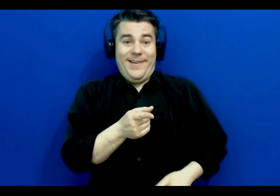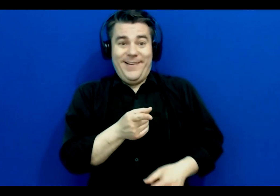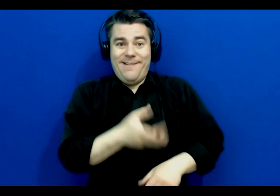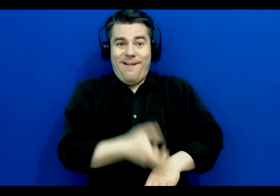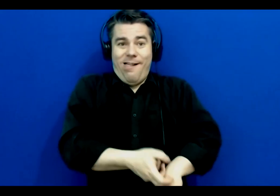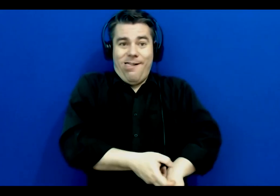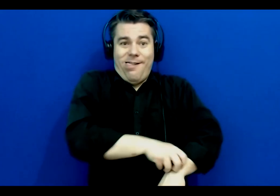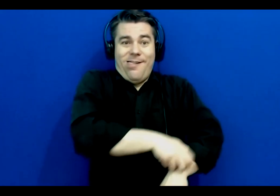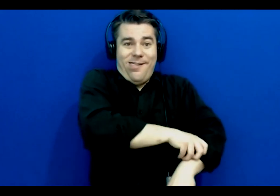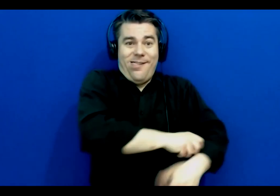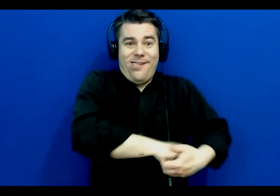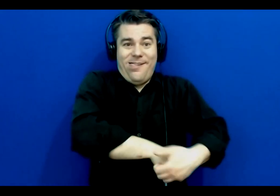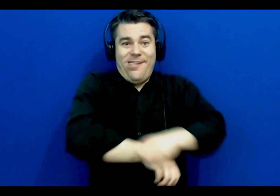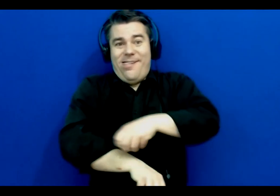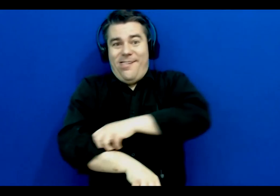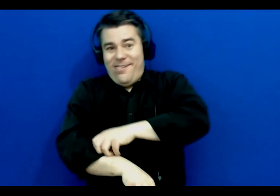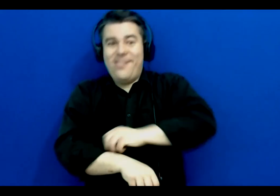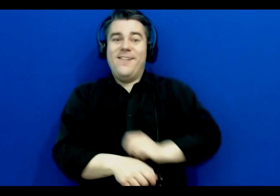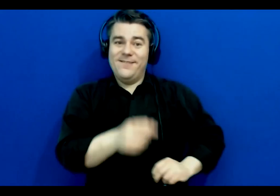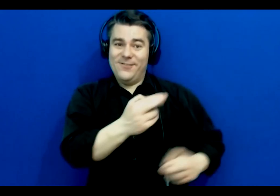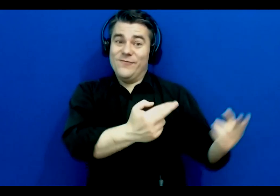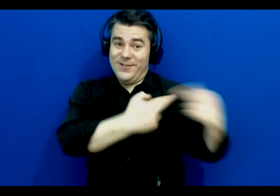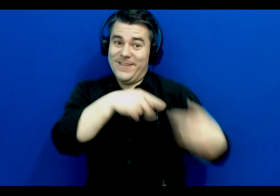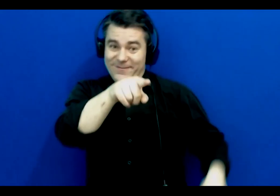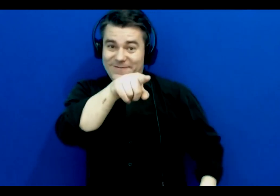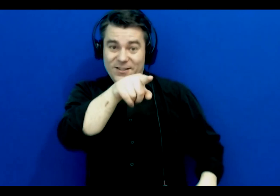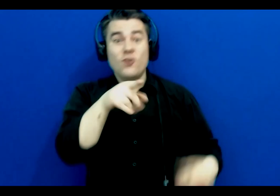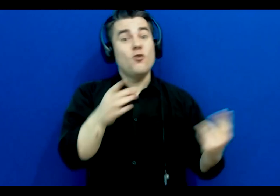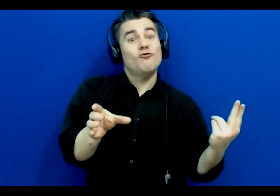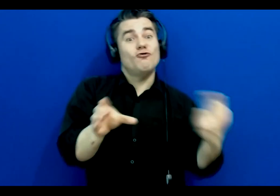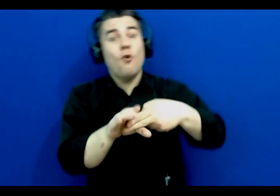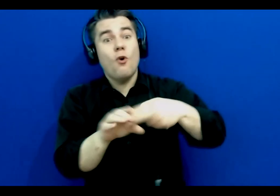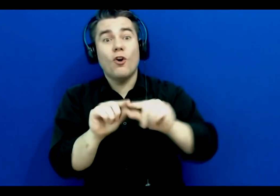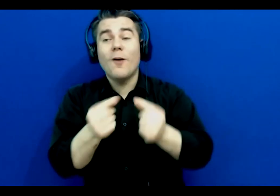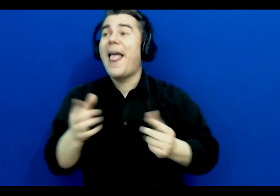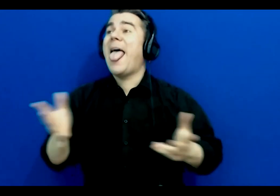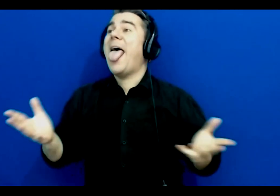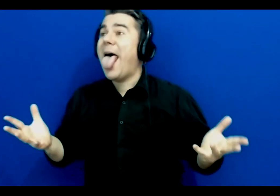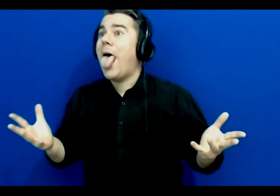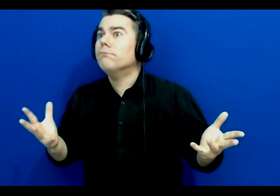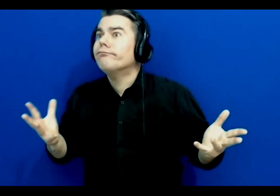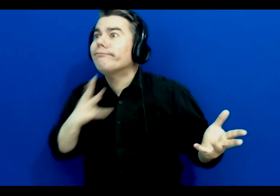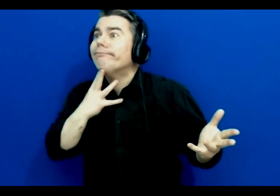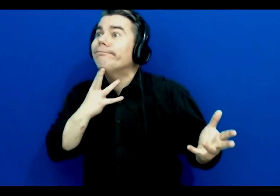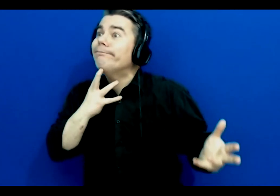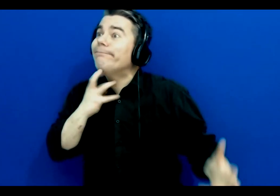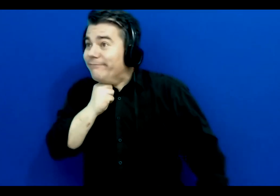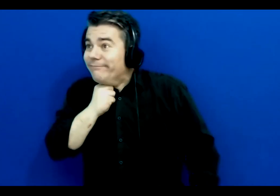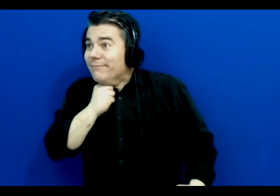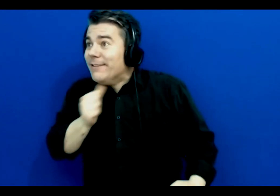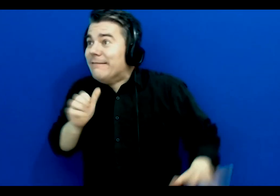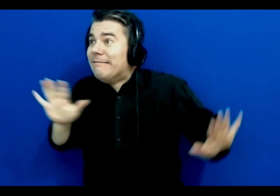for accountability. And if you get in that group and you're like, oh, wait, I don't know if I'm ready for